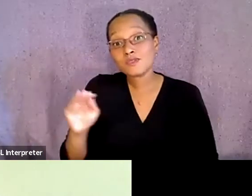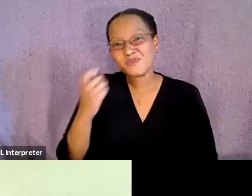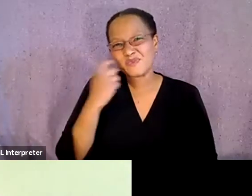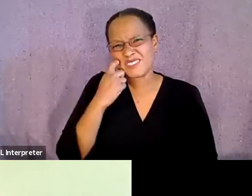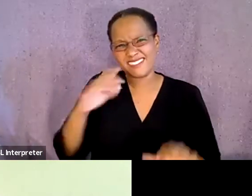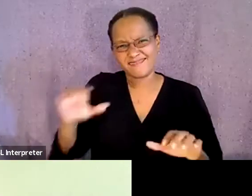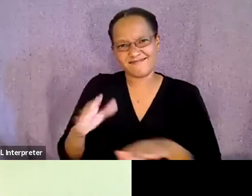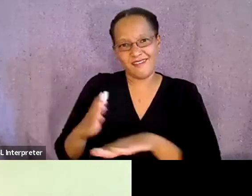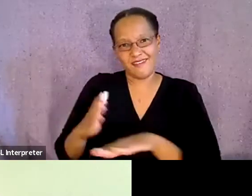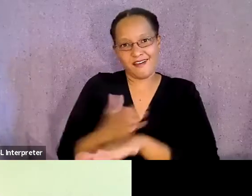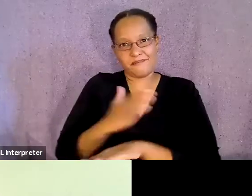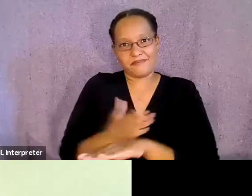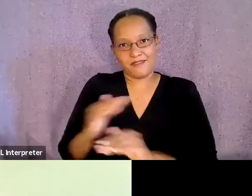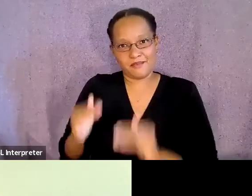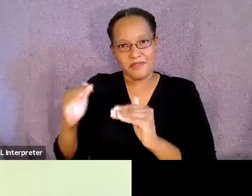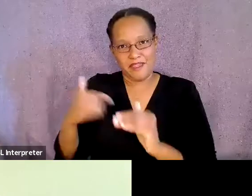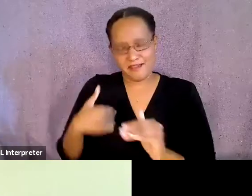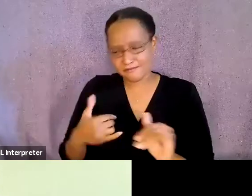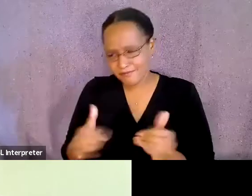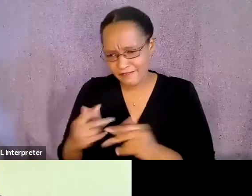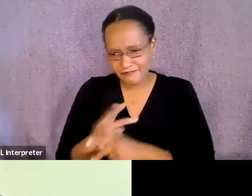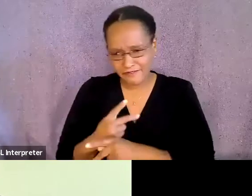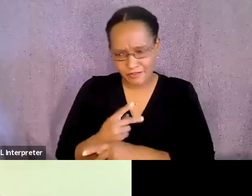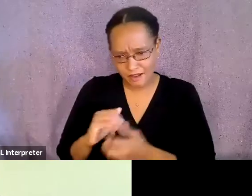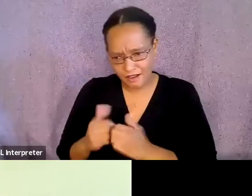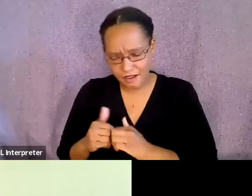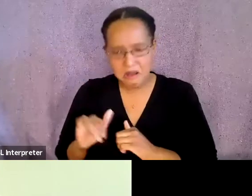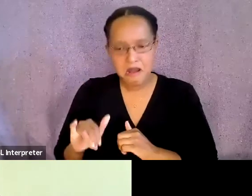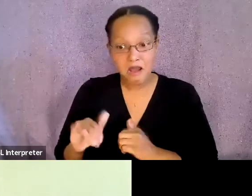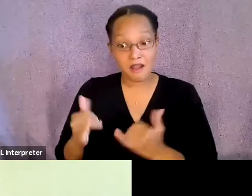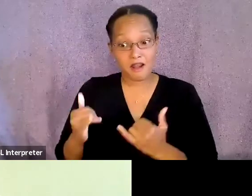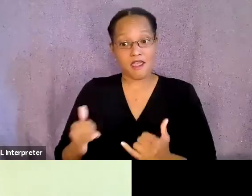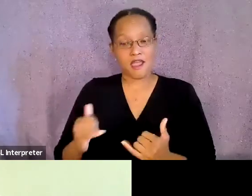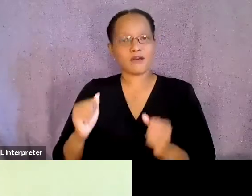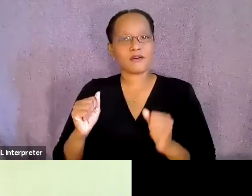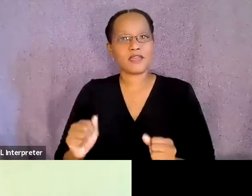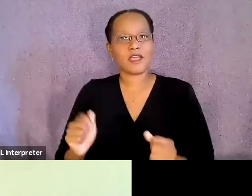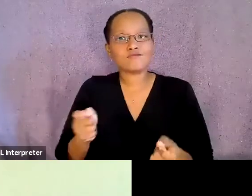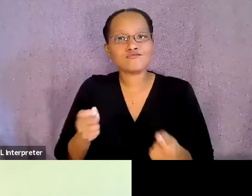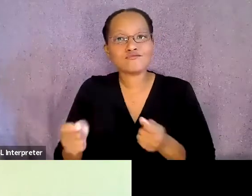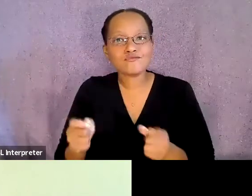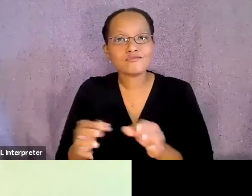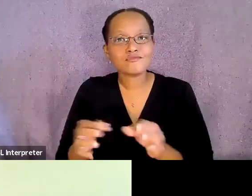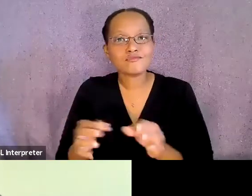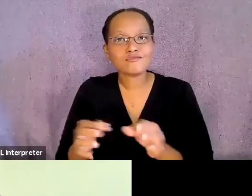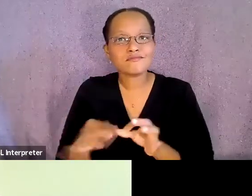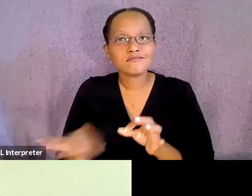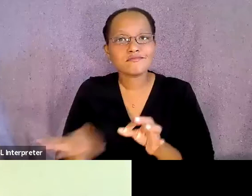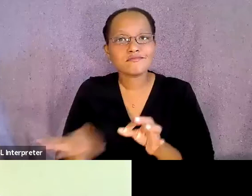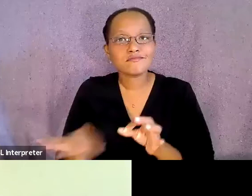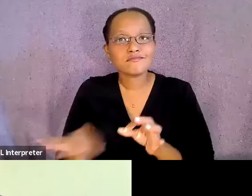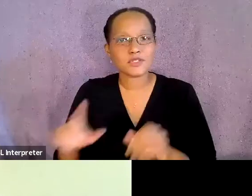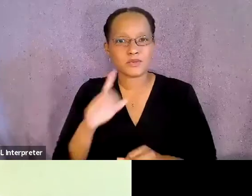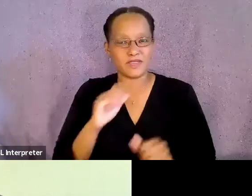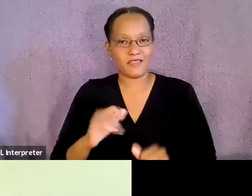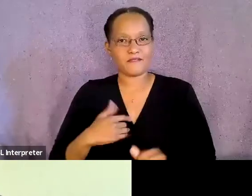update. I just am playing around with and discovering where you now have control of your captioning, and it can be a bit more